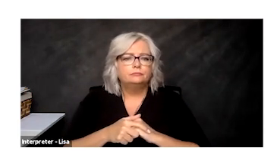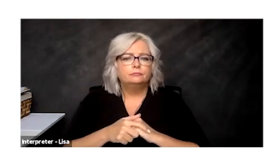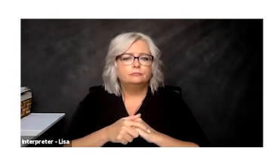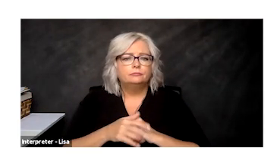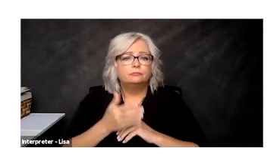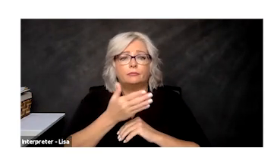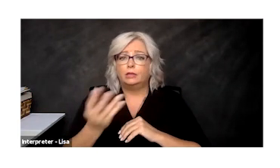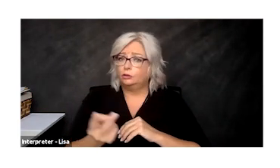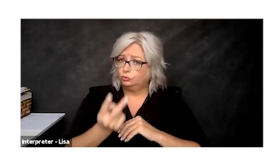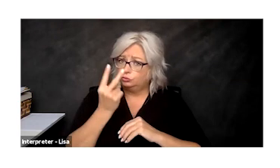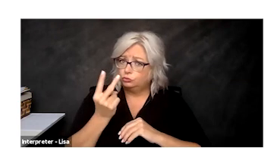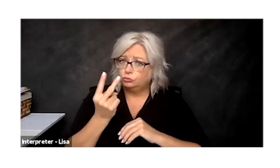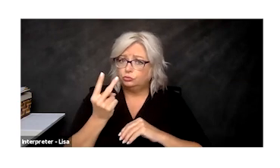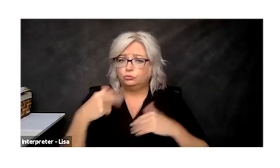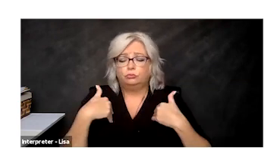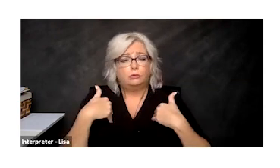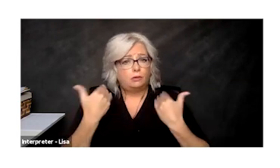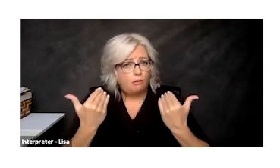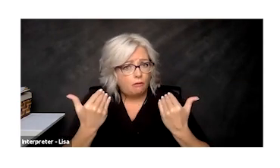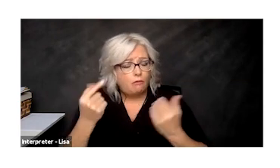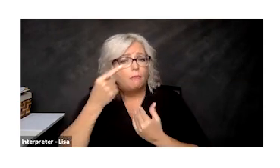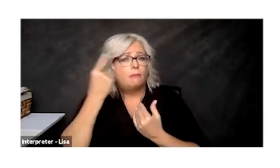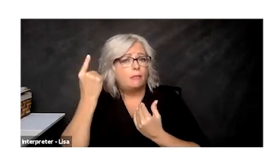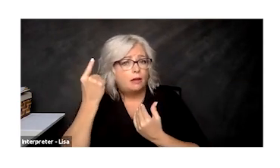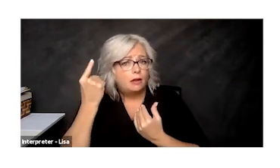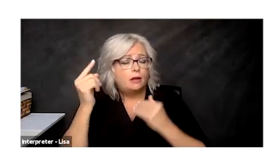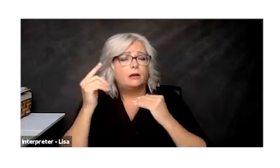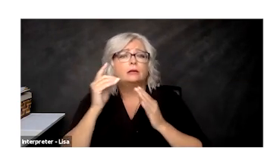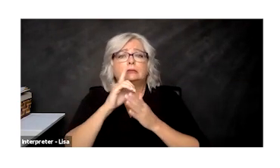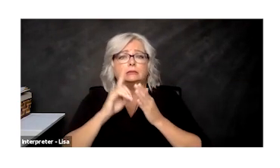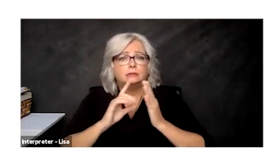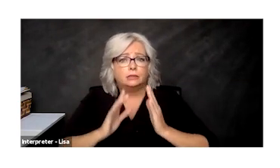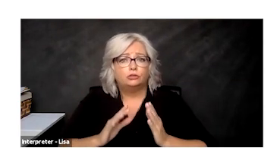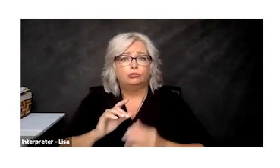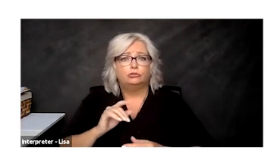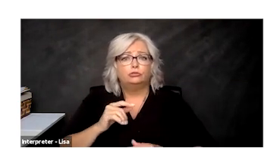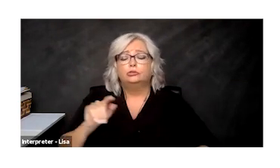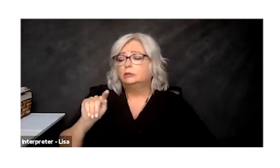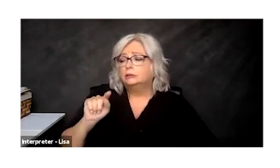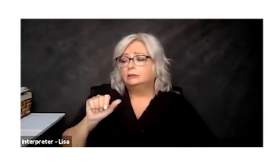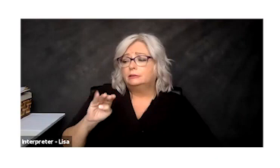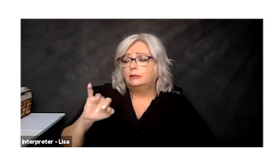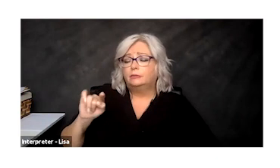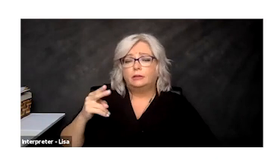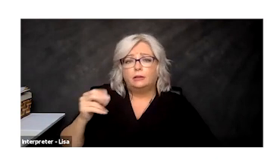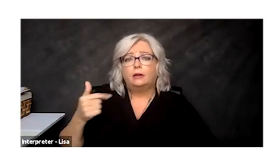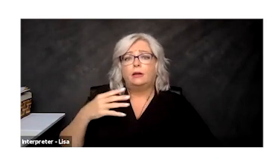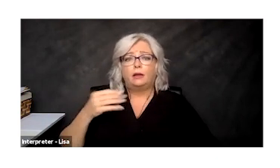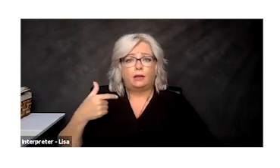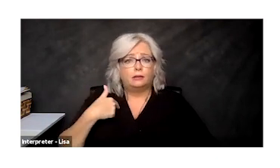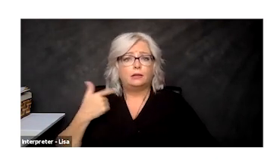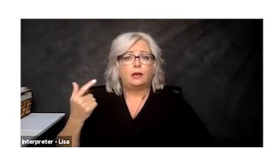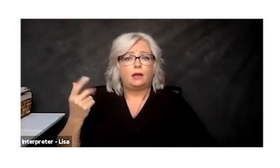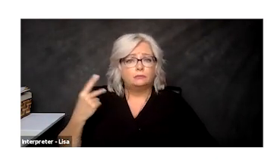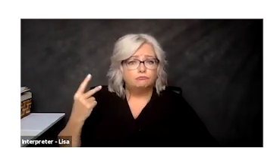And these are two very young Black designers who Tabitha and I think, need to get more attention. On